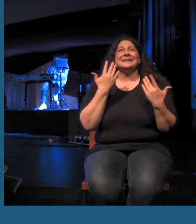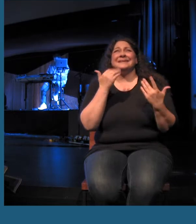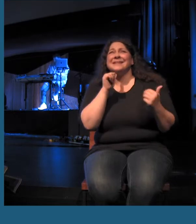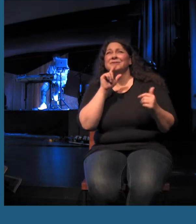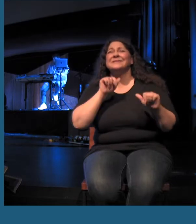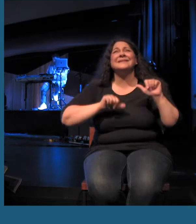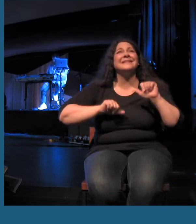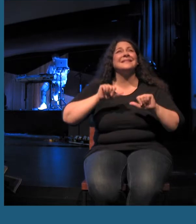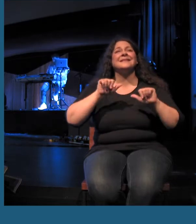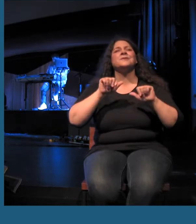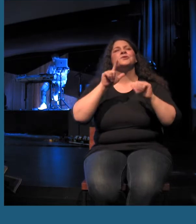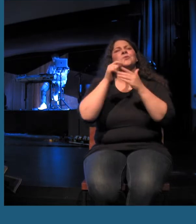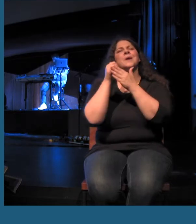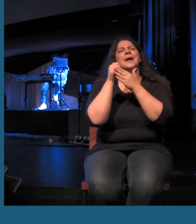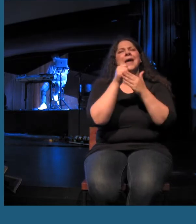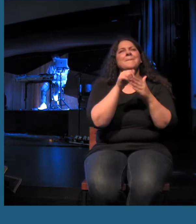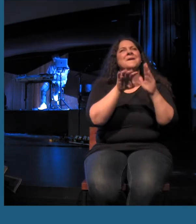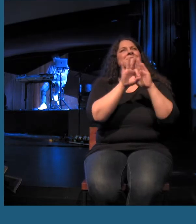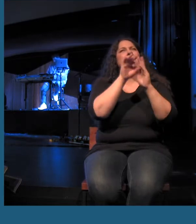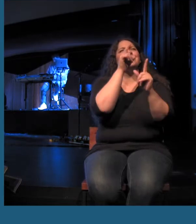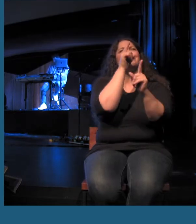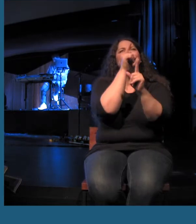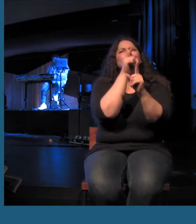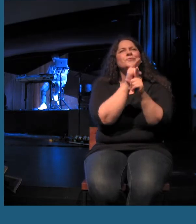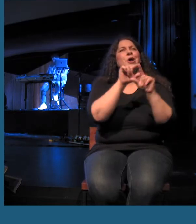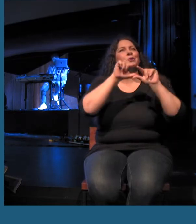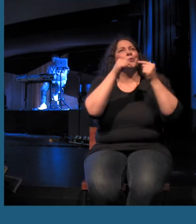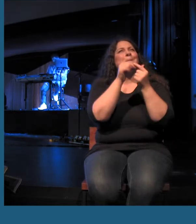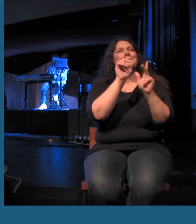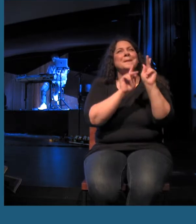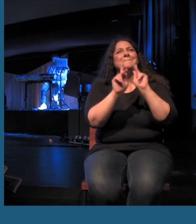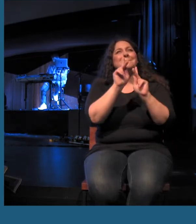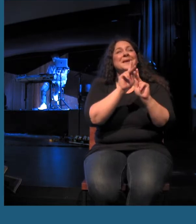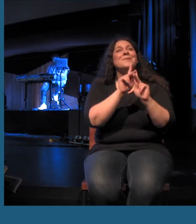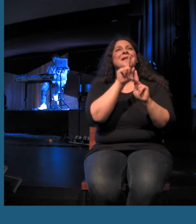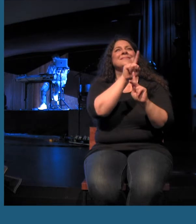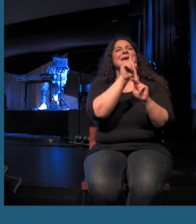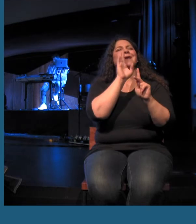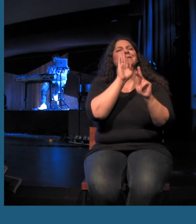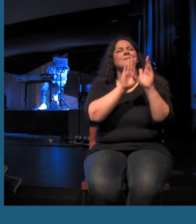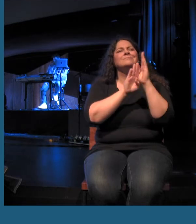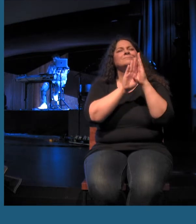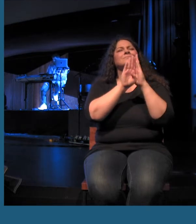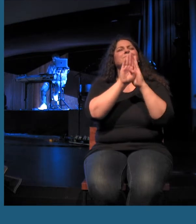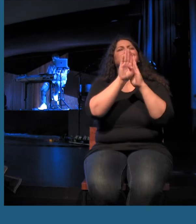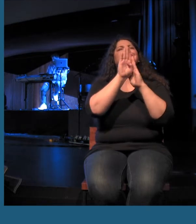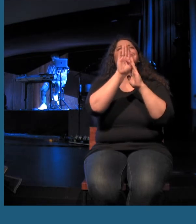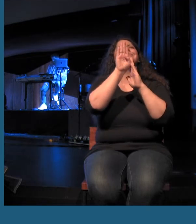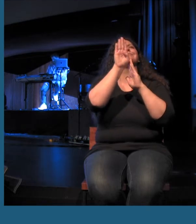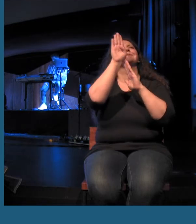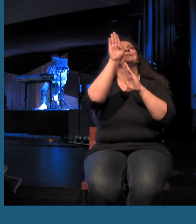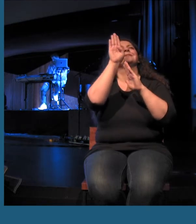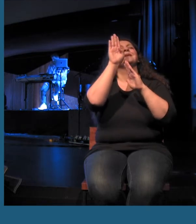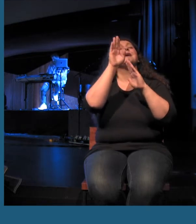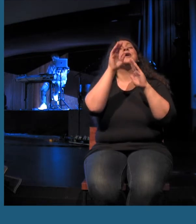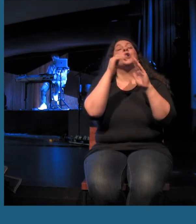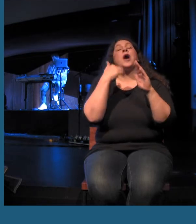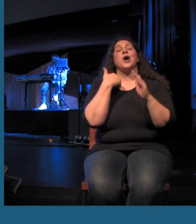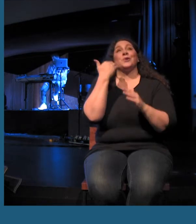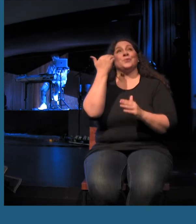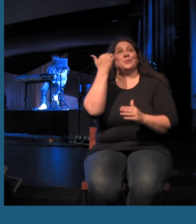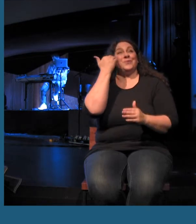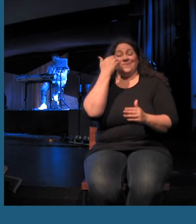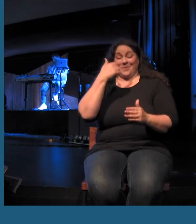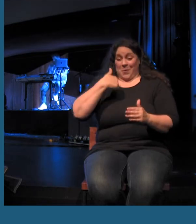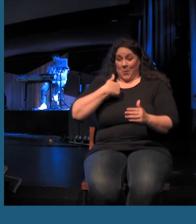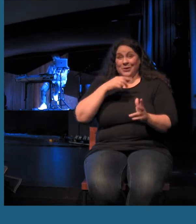find a group of people that can come together and grow together. Lord, we know that we're not on this journey